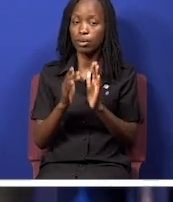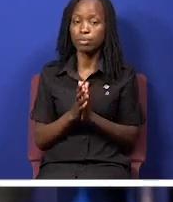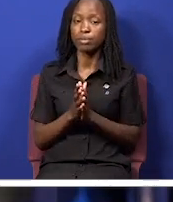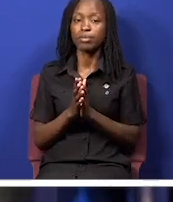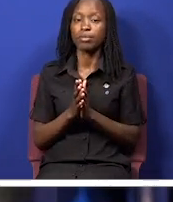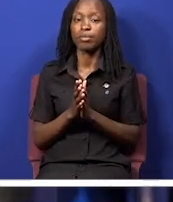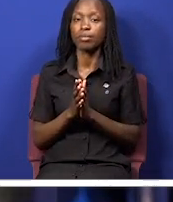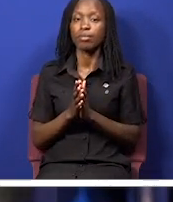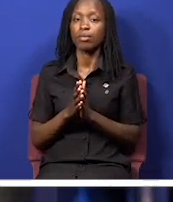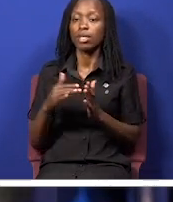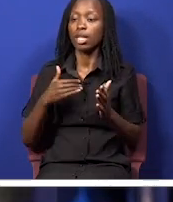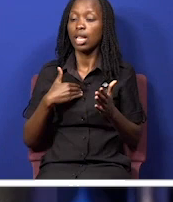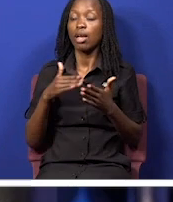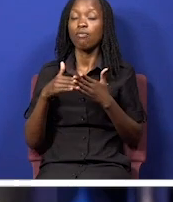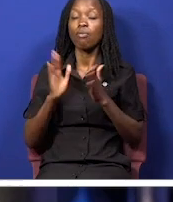I tell you that in the same way,